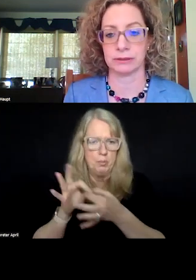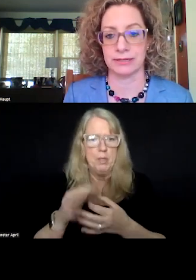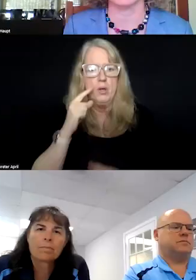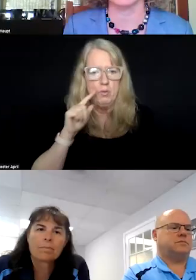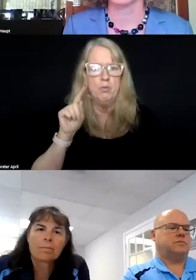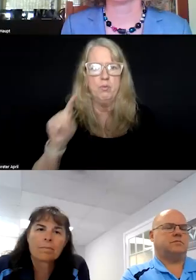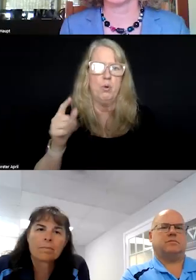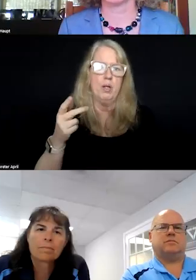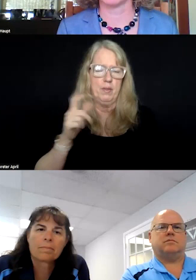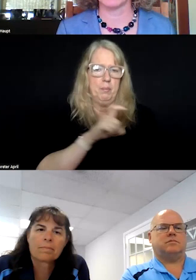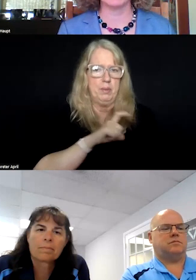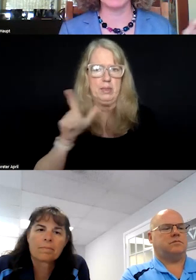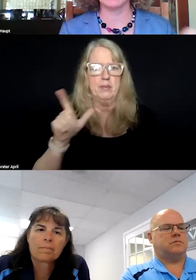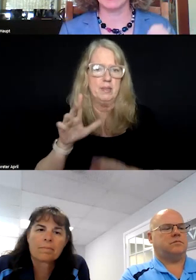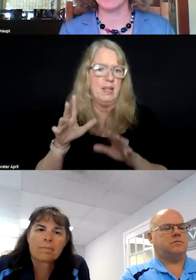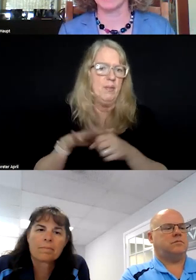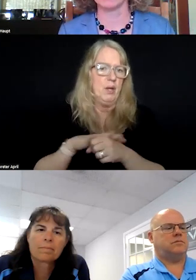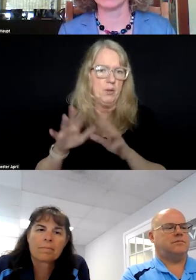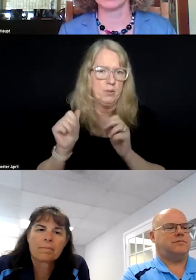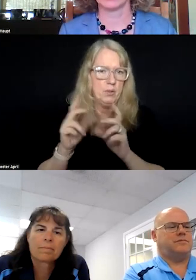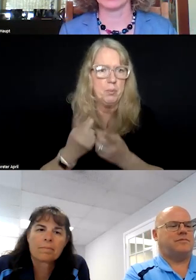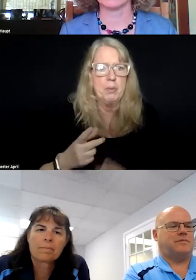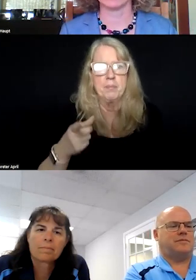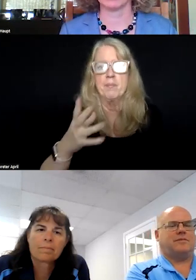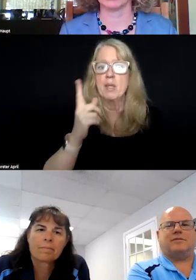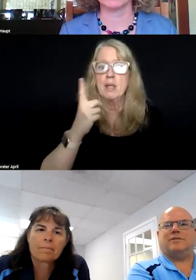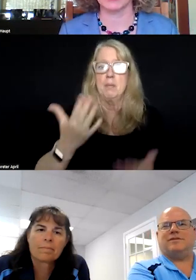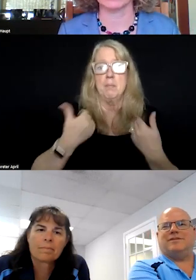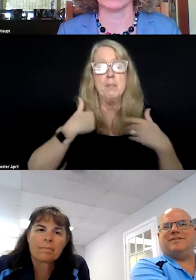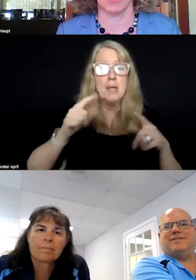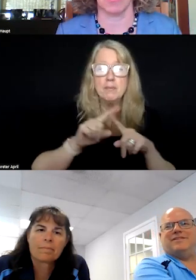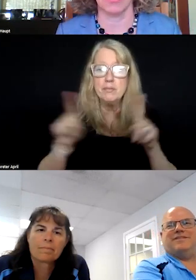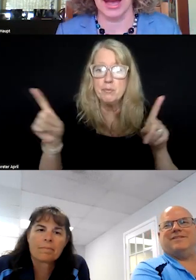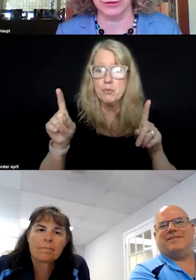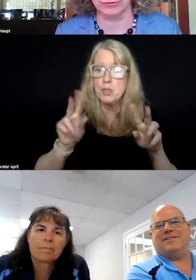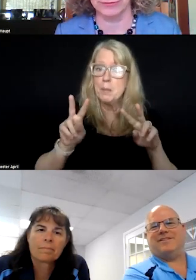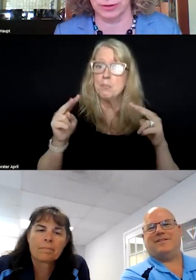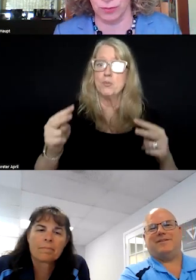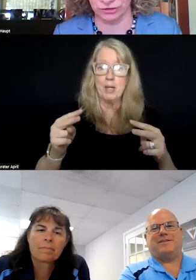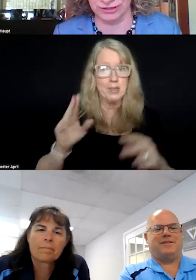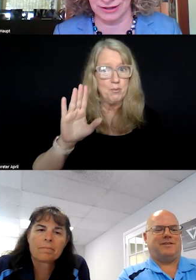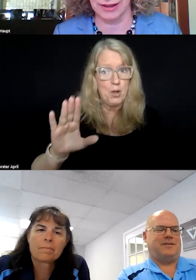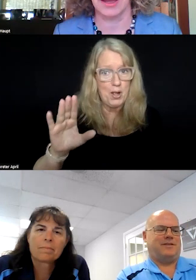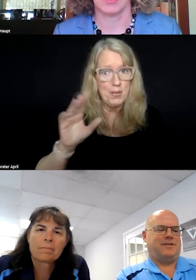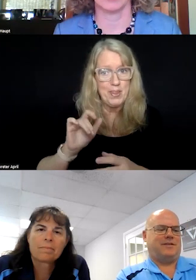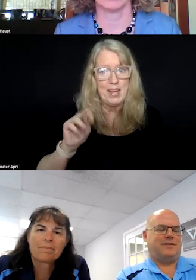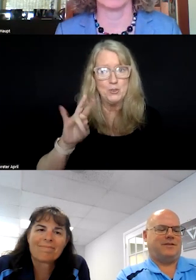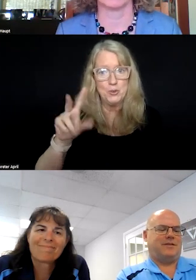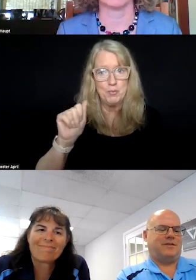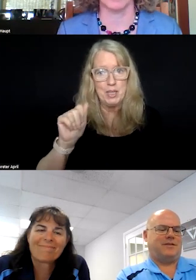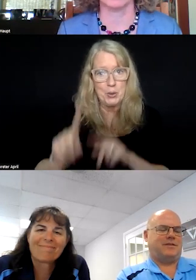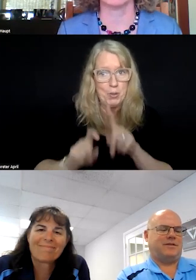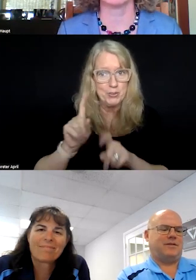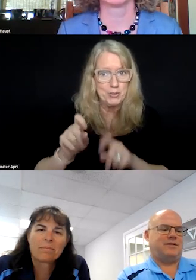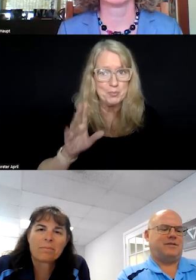County Police. Now, they may have a different perspective on that trivia question.